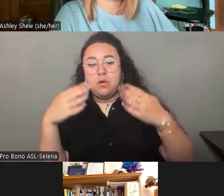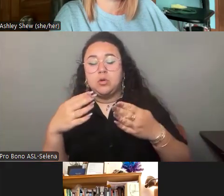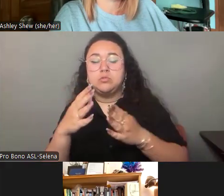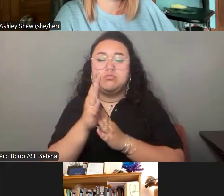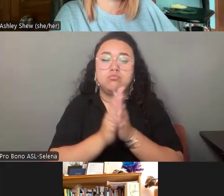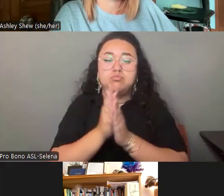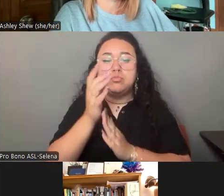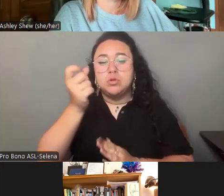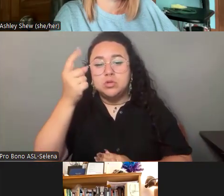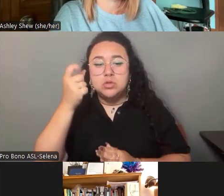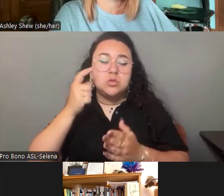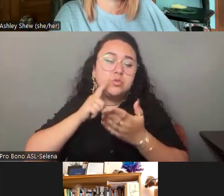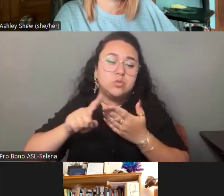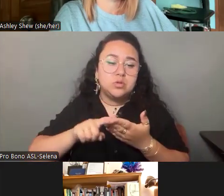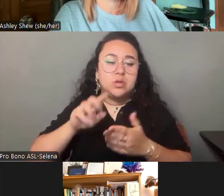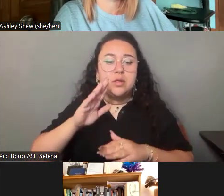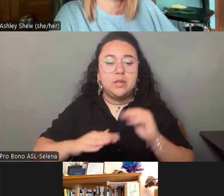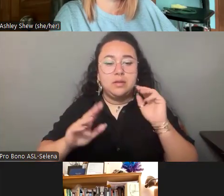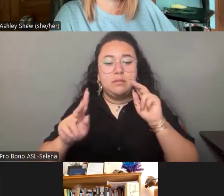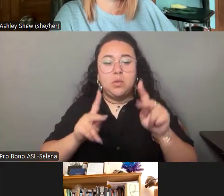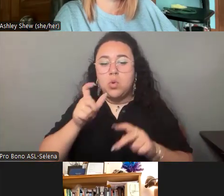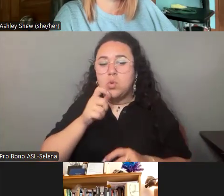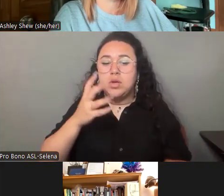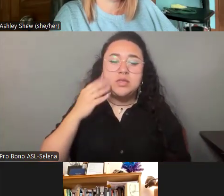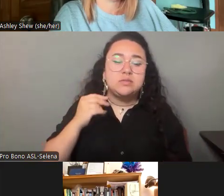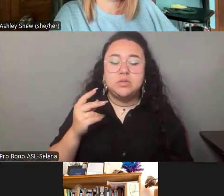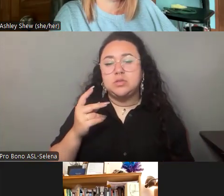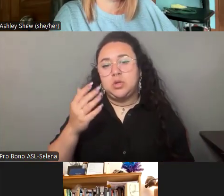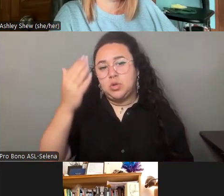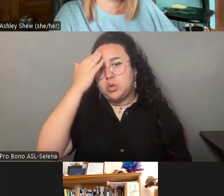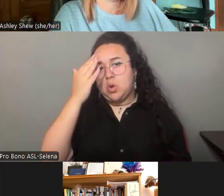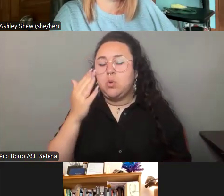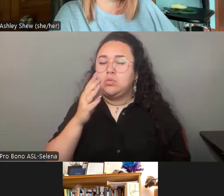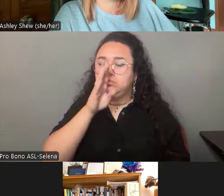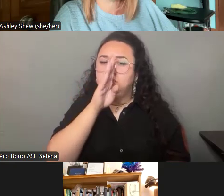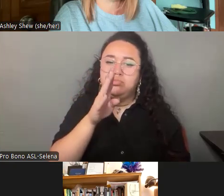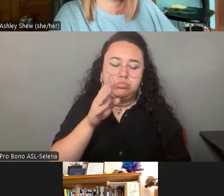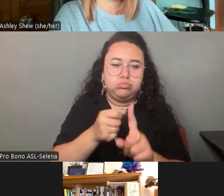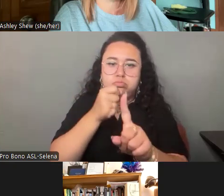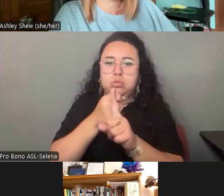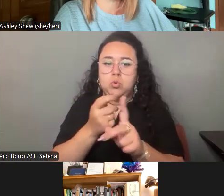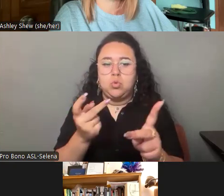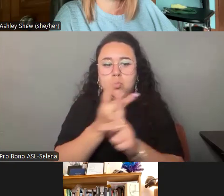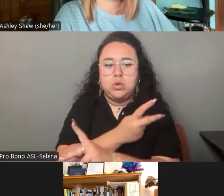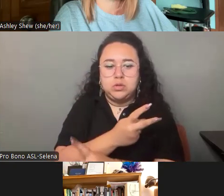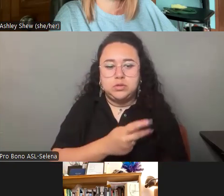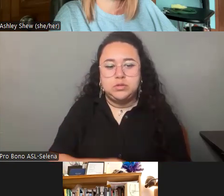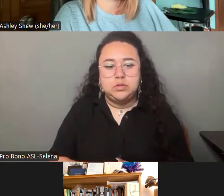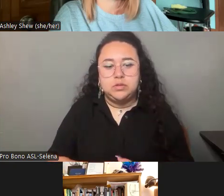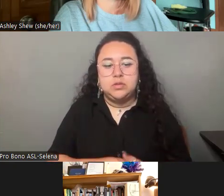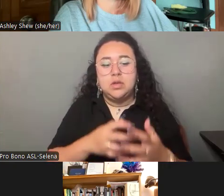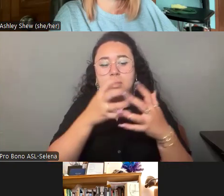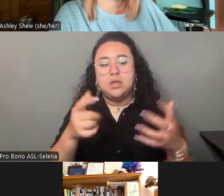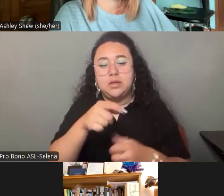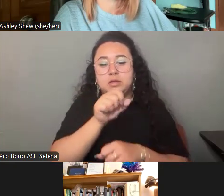and research than those who experience it and know it most directly? As Ashley said, so much of this work is